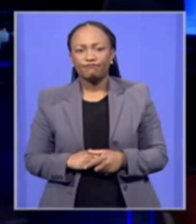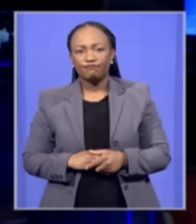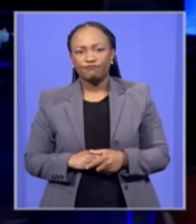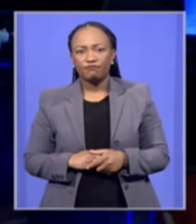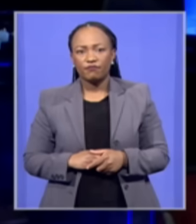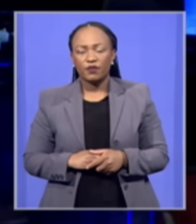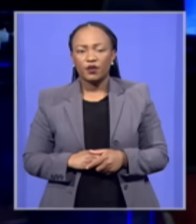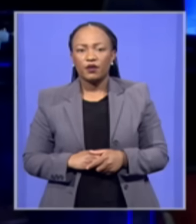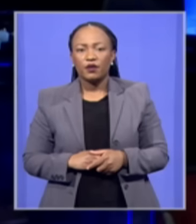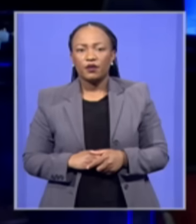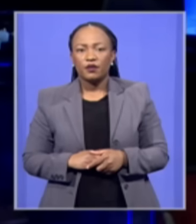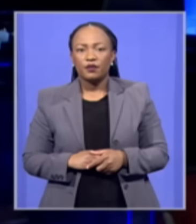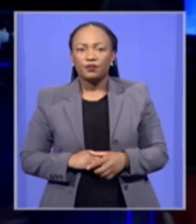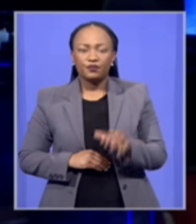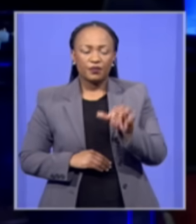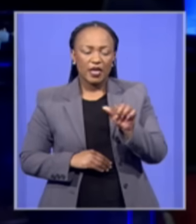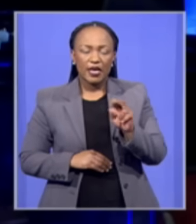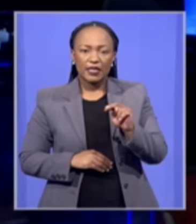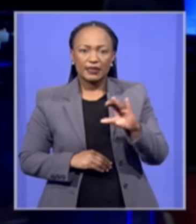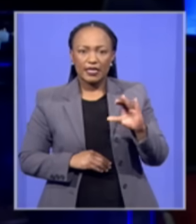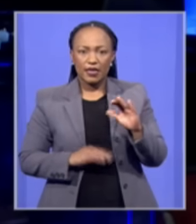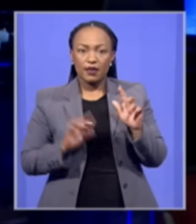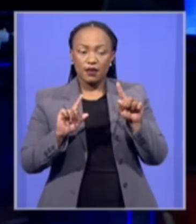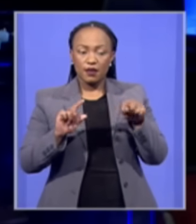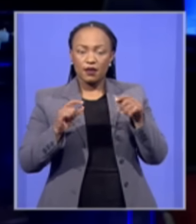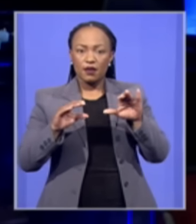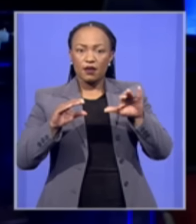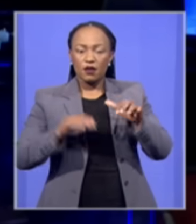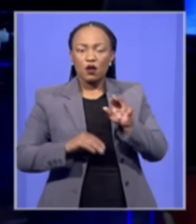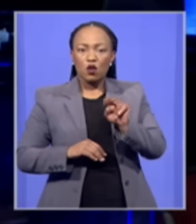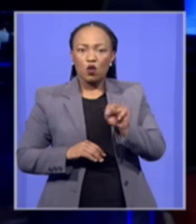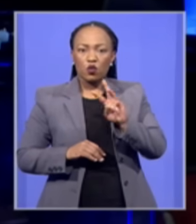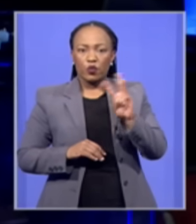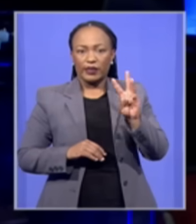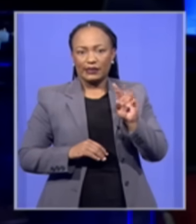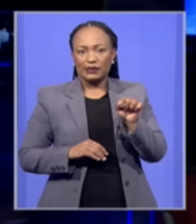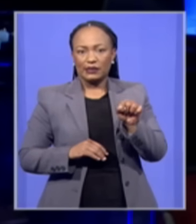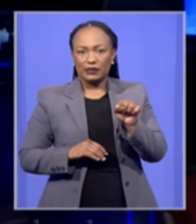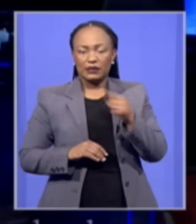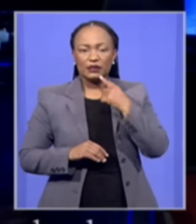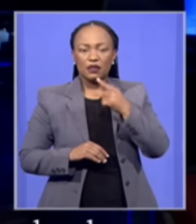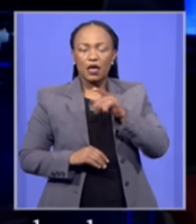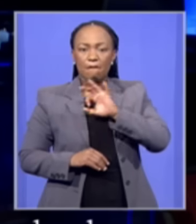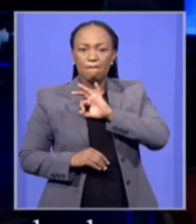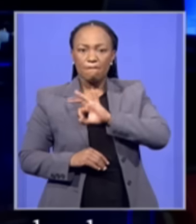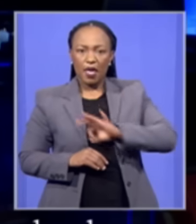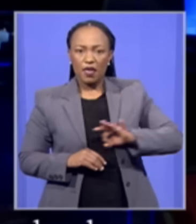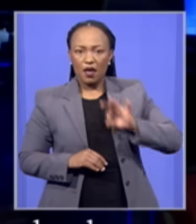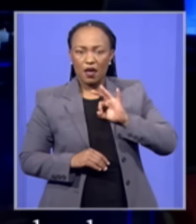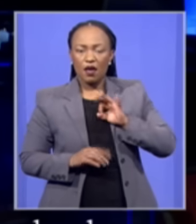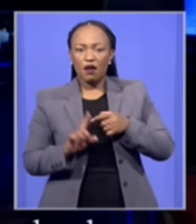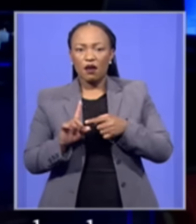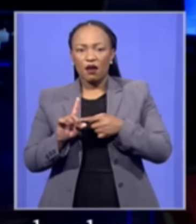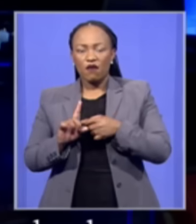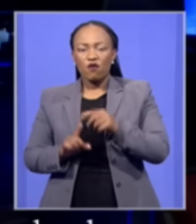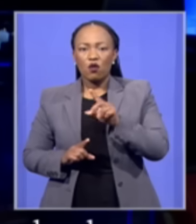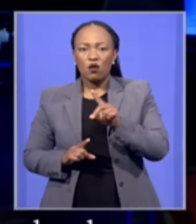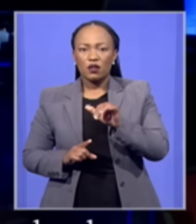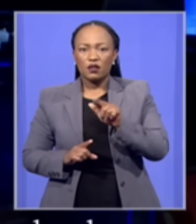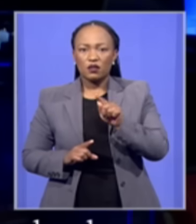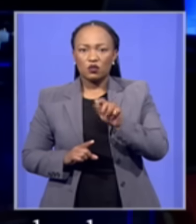Kauleleng re fumana hore komiti ya kgalemo ya ANC provinceng ya North West e kgothaleditse hore ho tebelwe meyara wa mehleng wa masepala wa lehae wa Ditsobotla